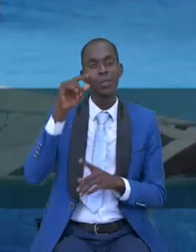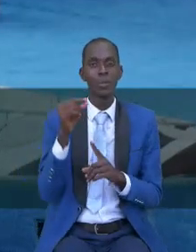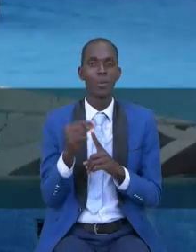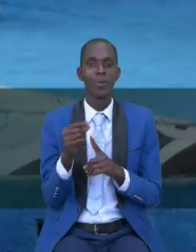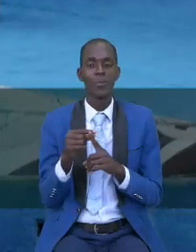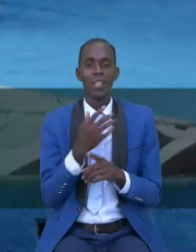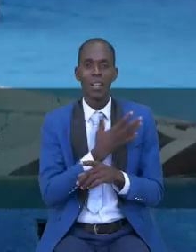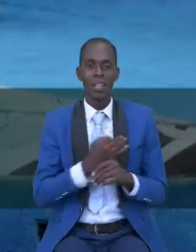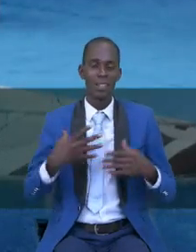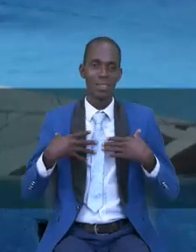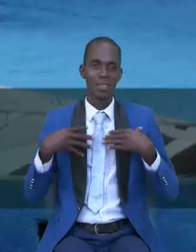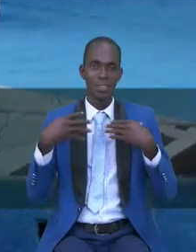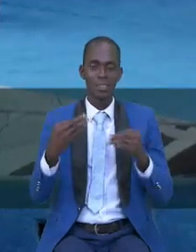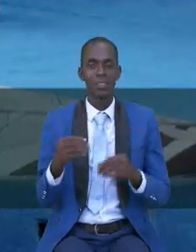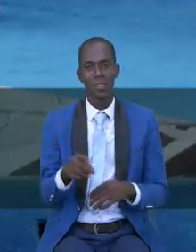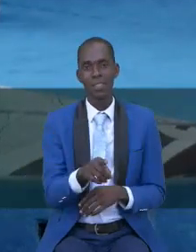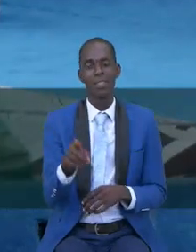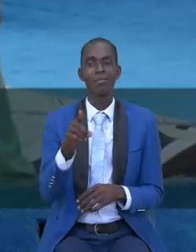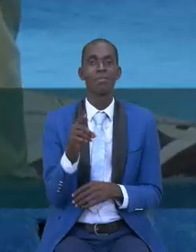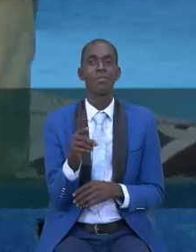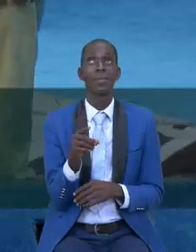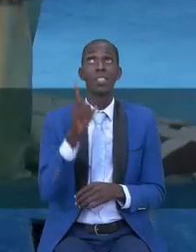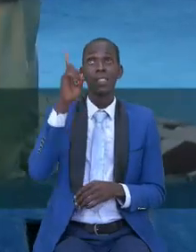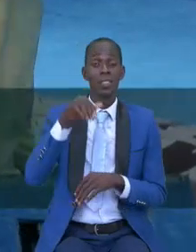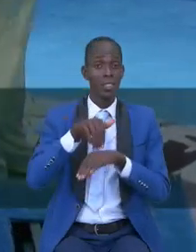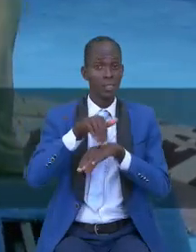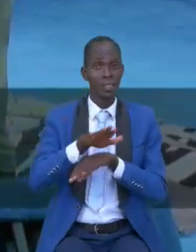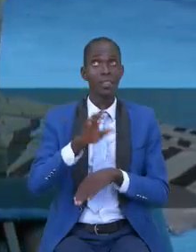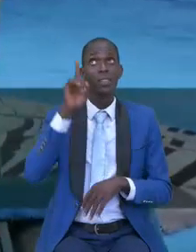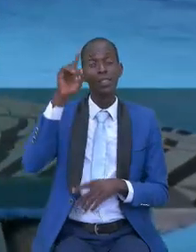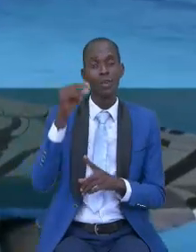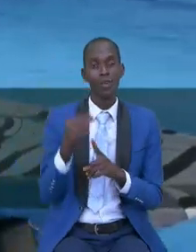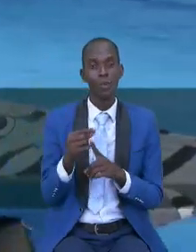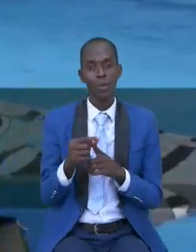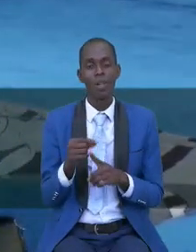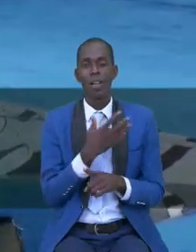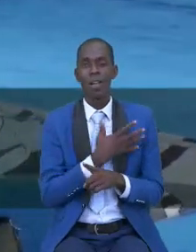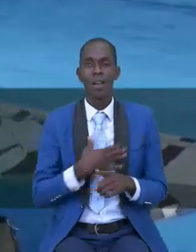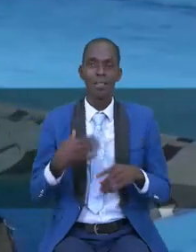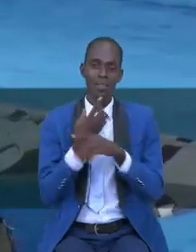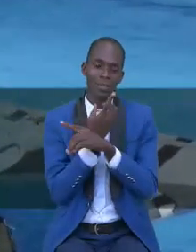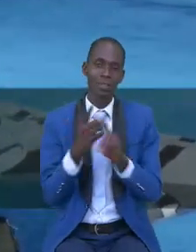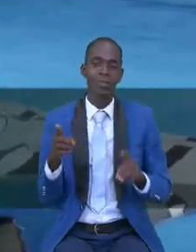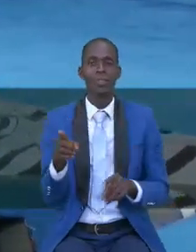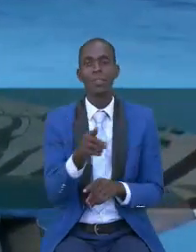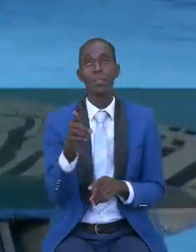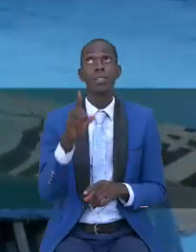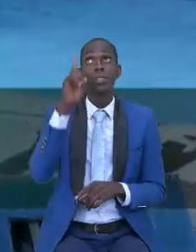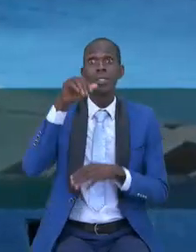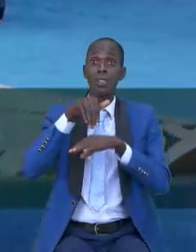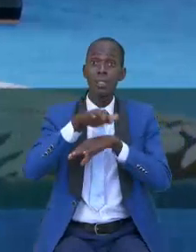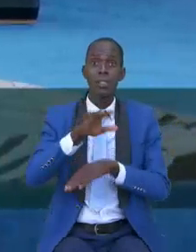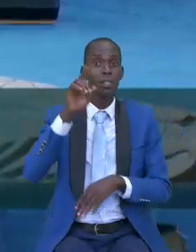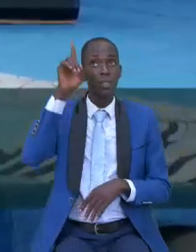and healed them. He sent his word and delivered them. He sent